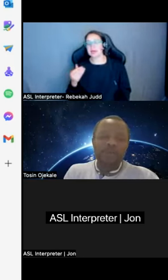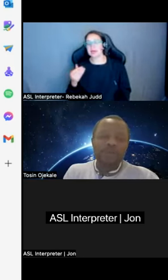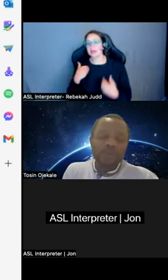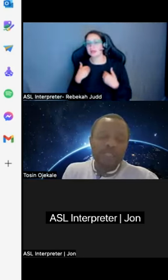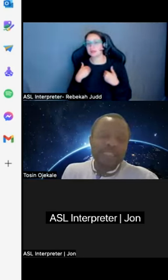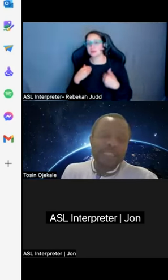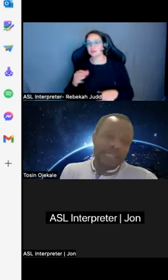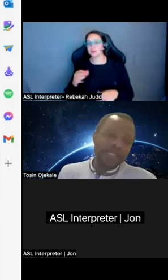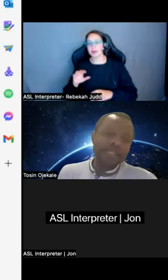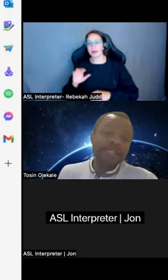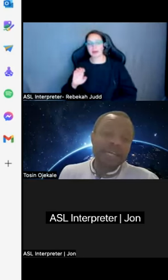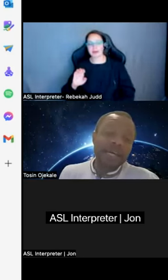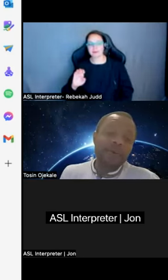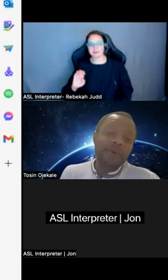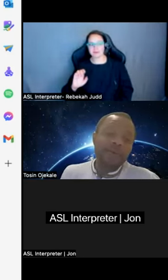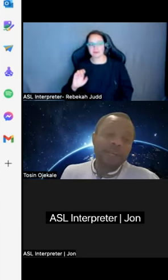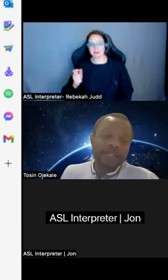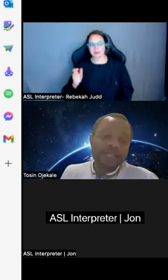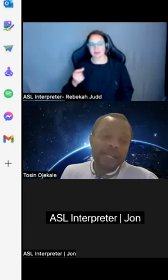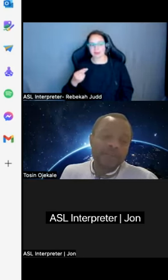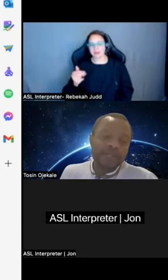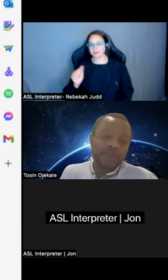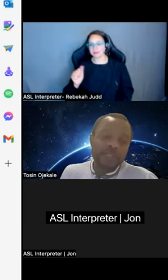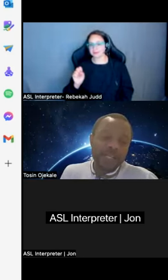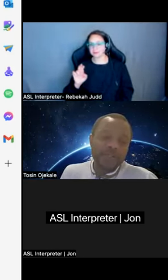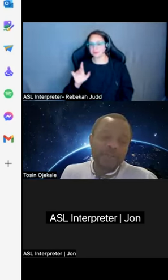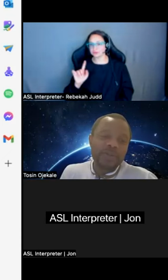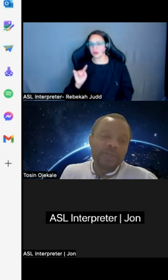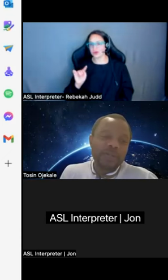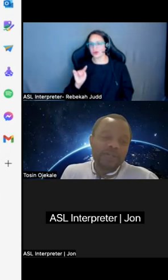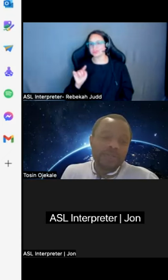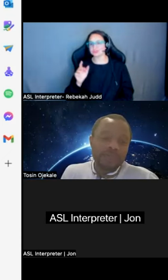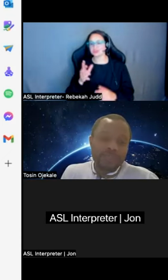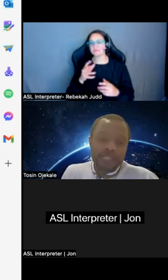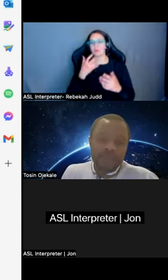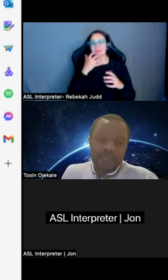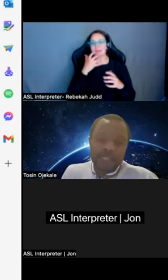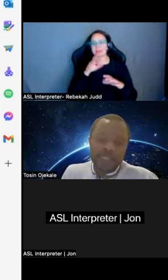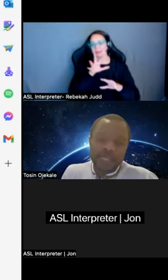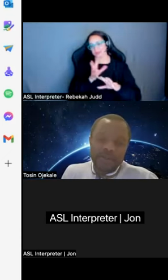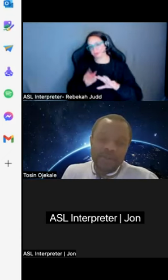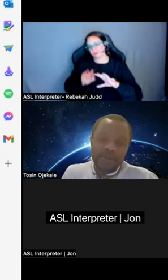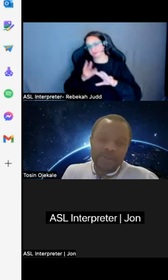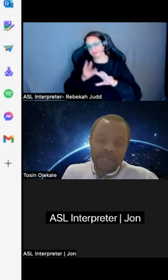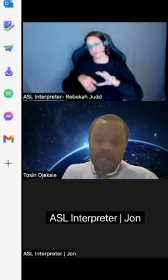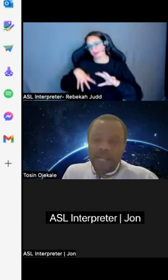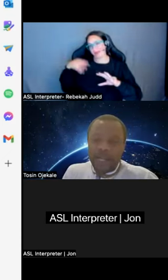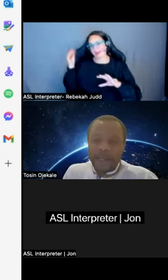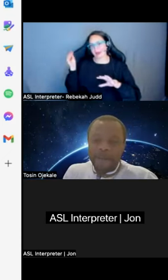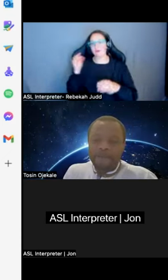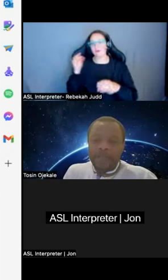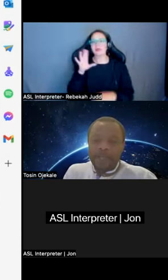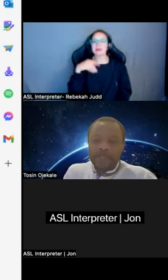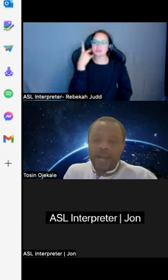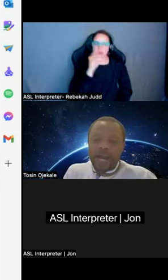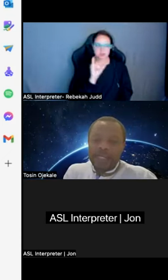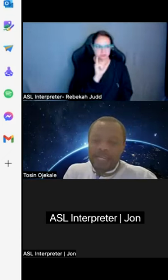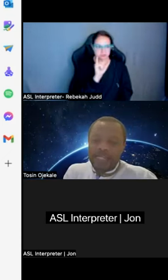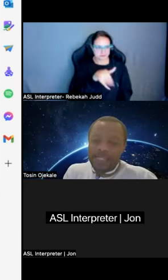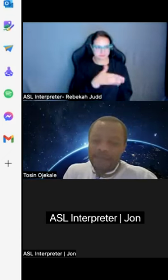as well. So this is the internal of a detector, a smoke detector. So this is what the inside looks like.